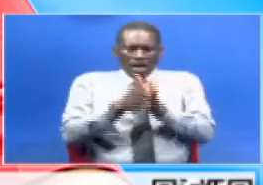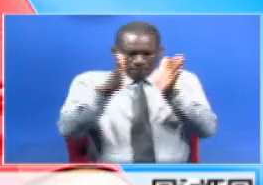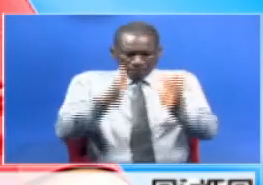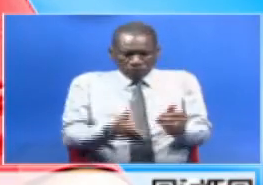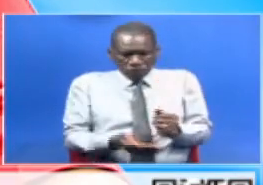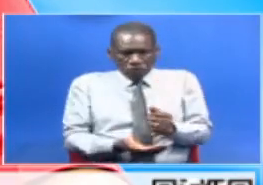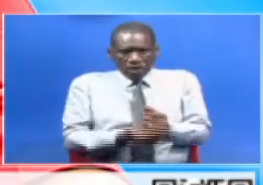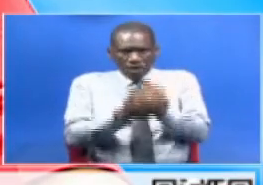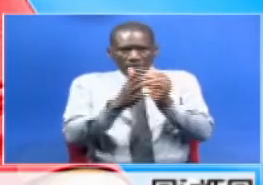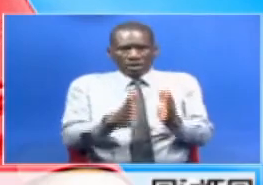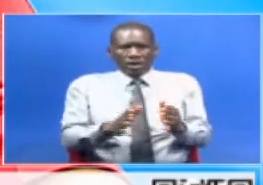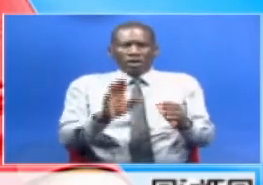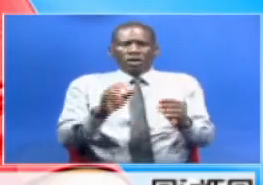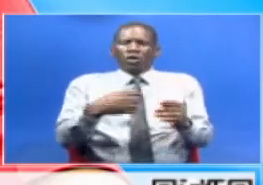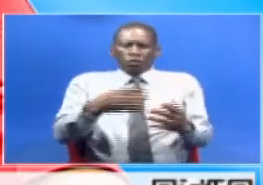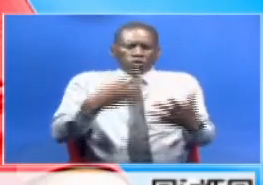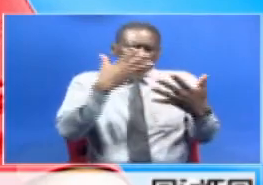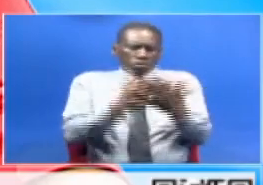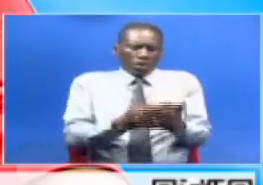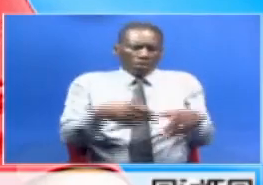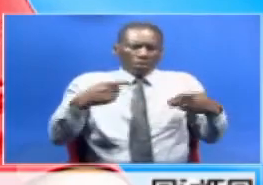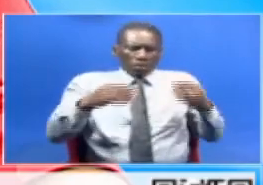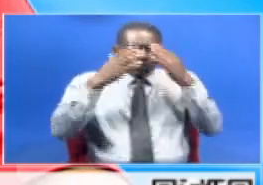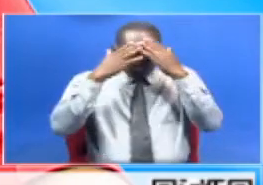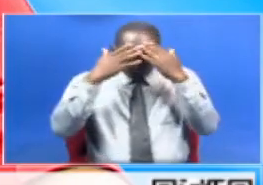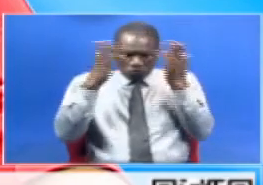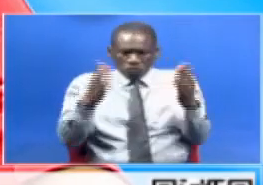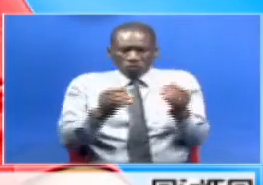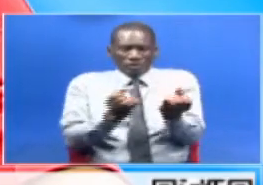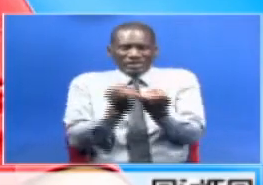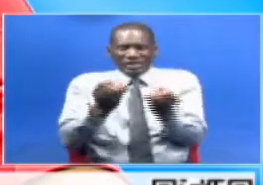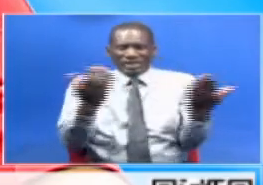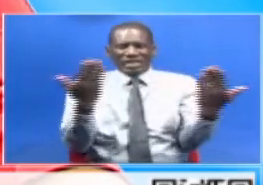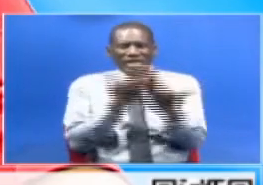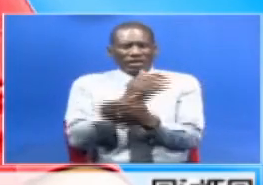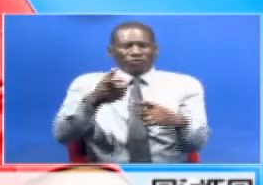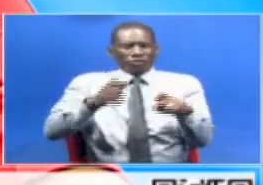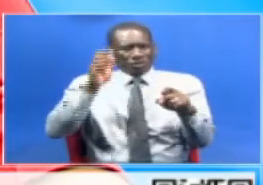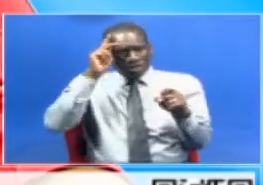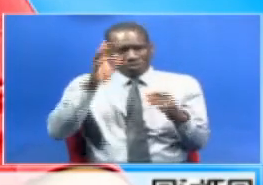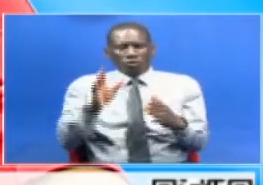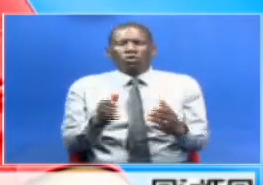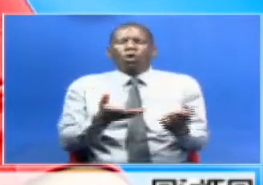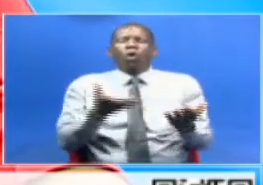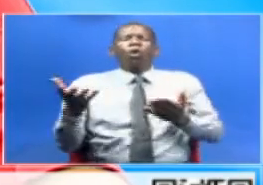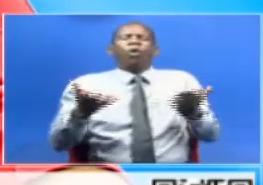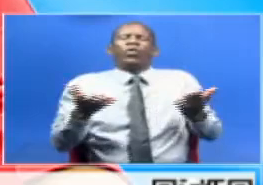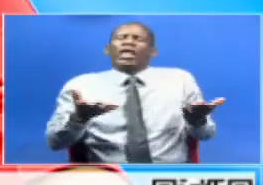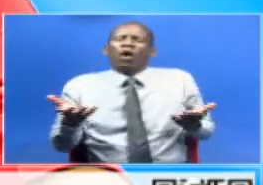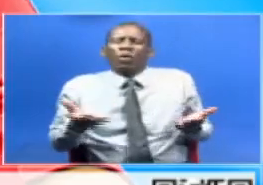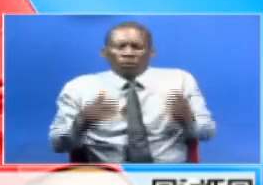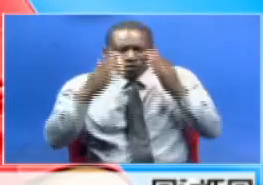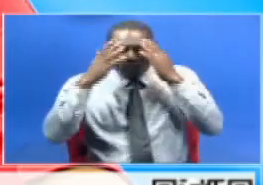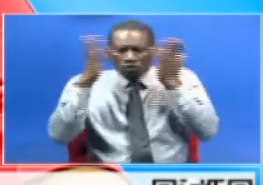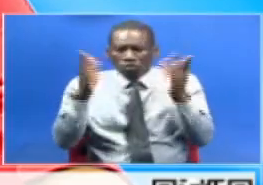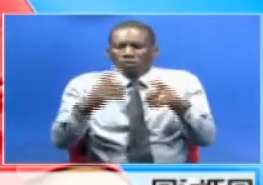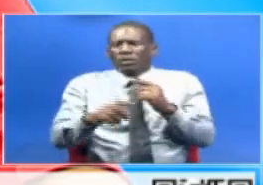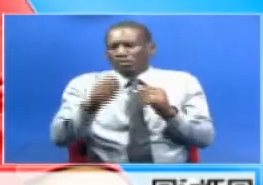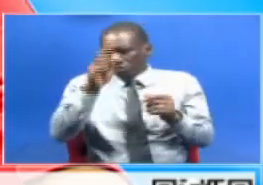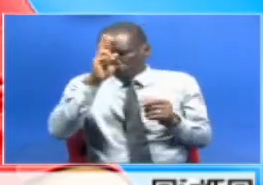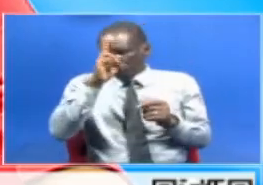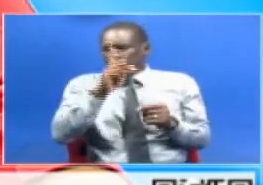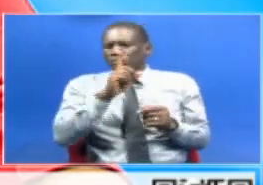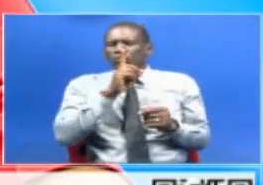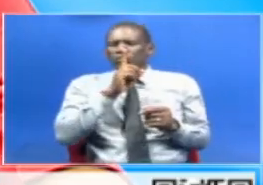picked up by unknown individuals in Kiambu on Saturday night. Their whereabouts remain unknown amid loud silence by police about